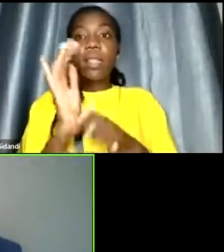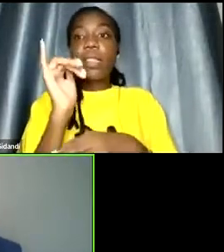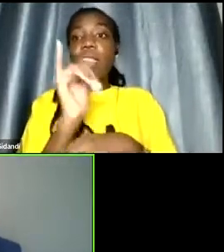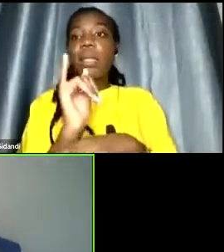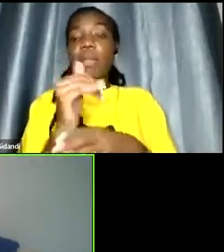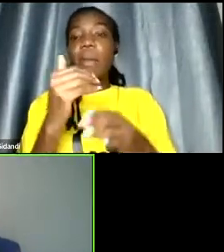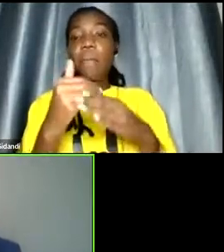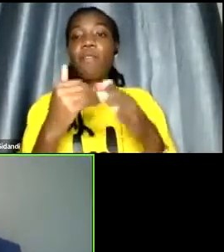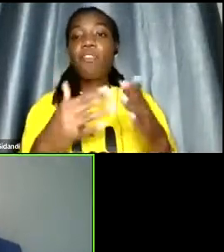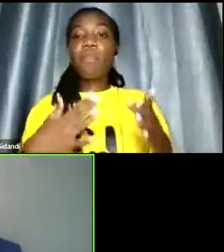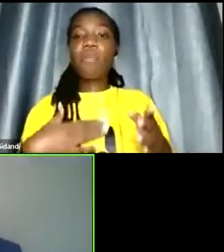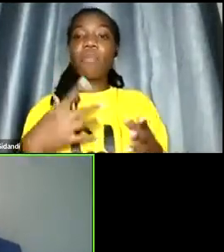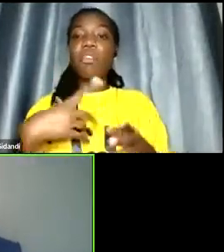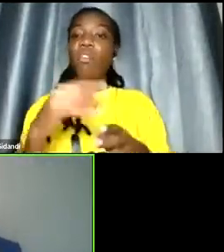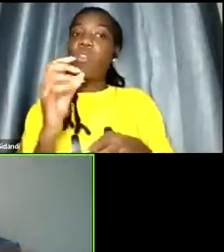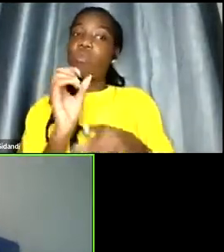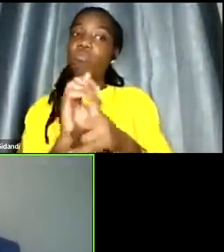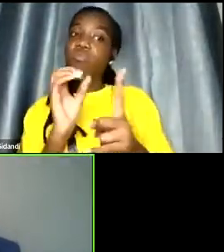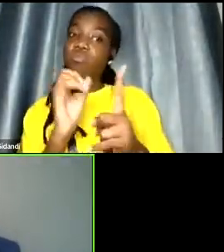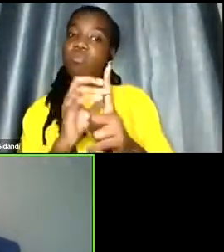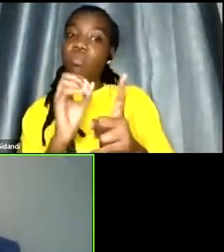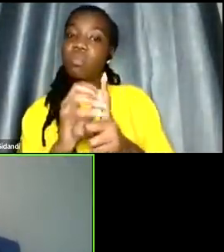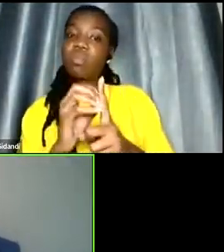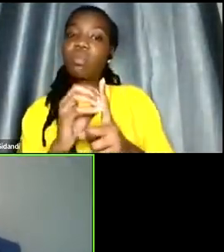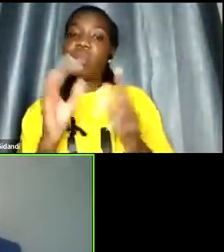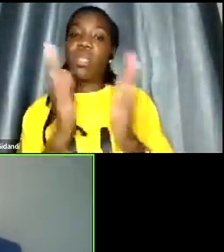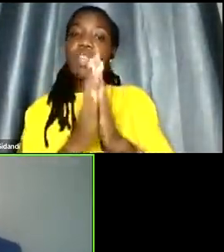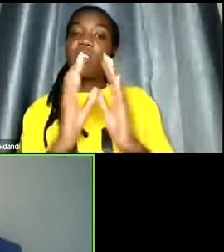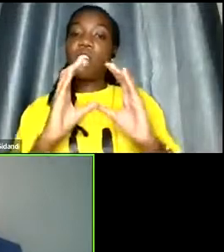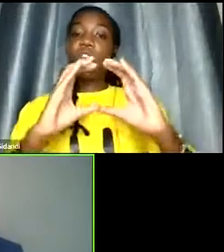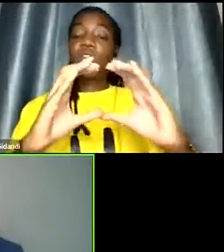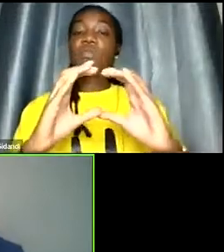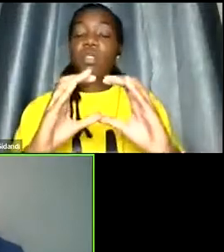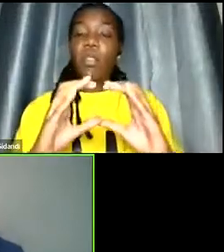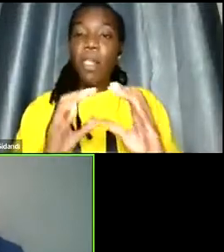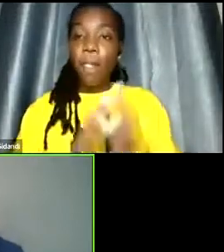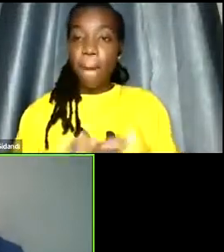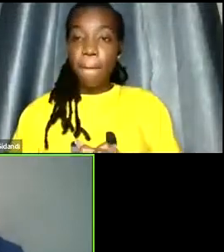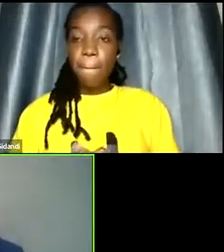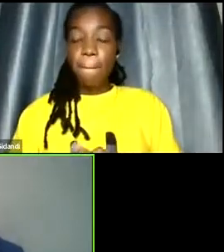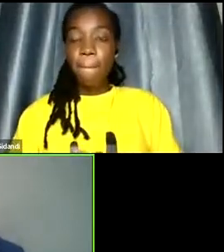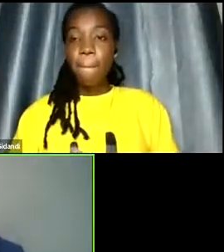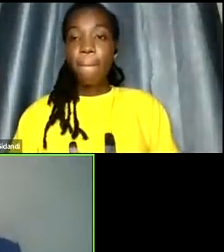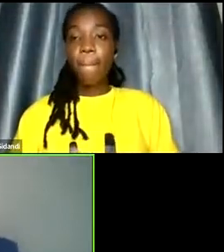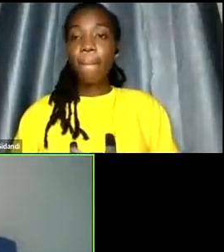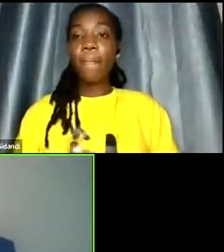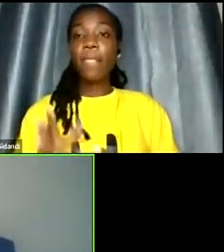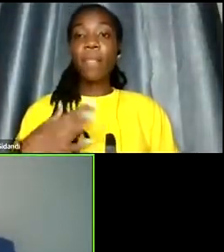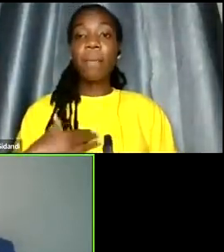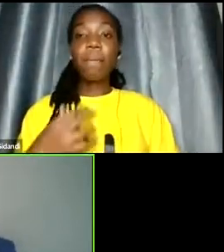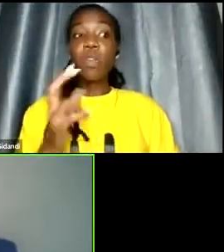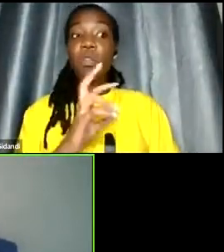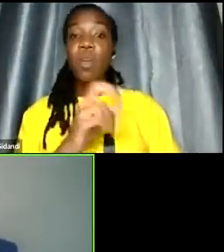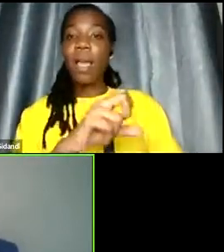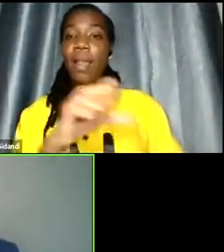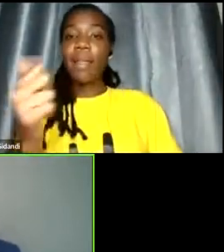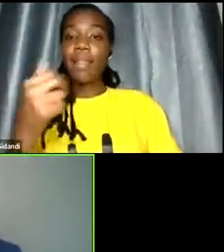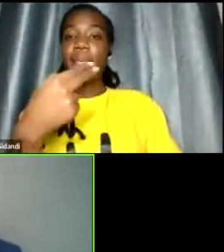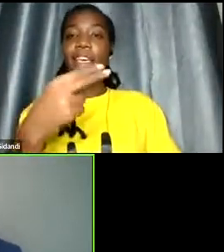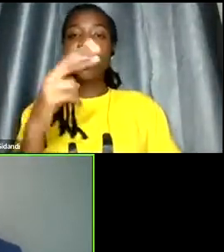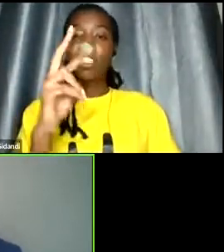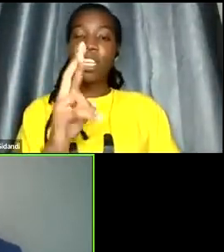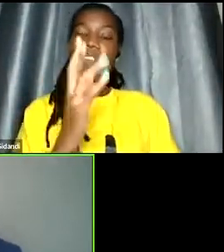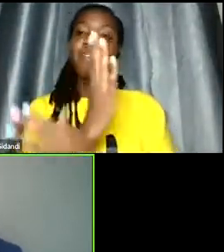the consulting and coaching space when I was still employed by big entities, I would look for another HR practitioner, a